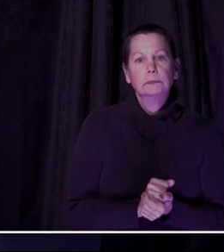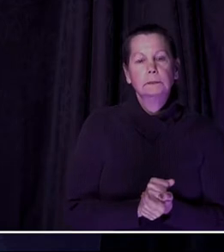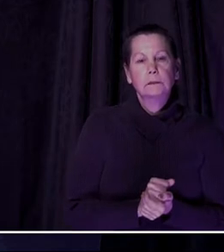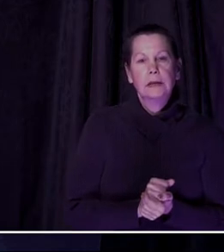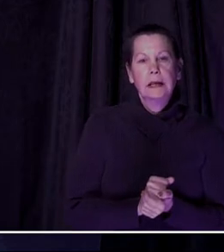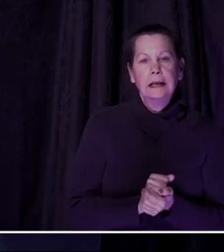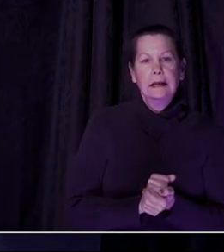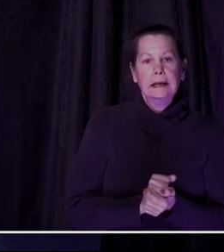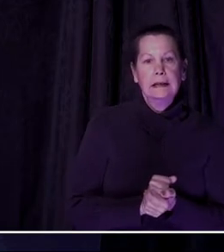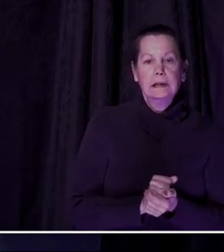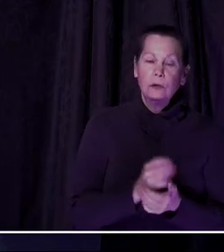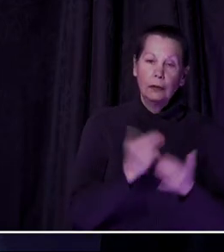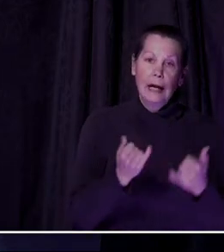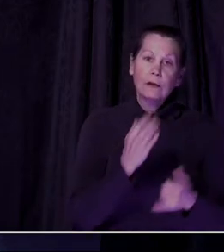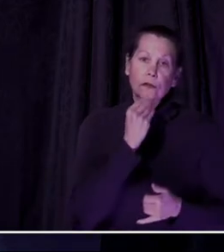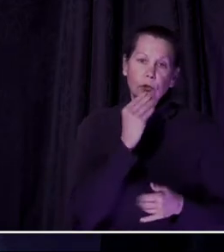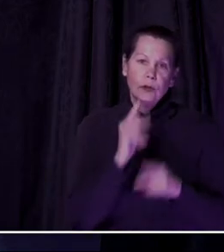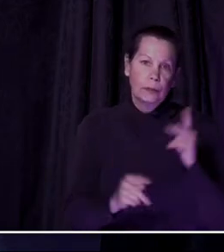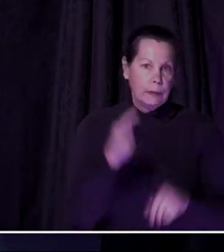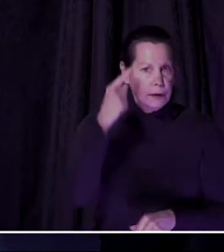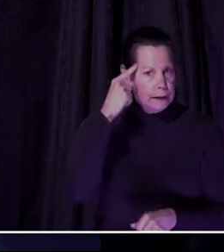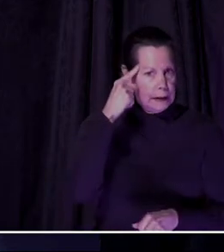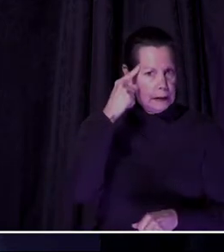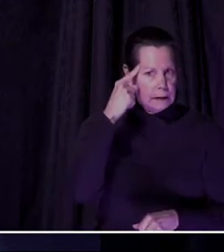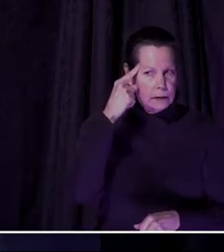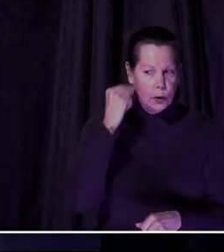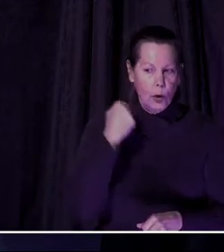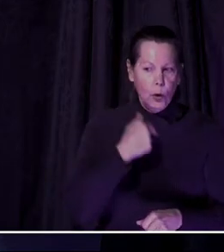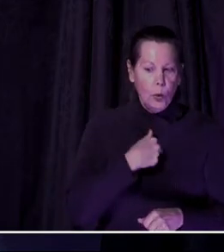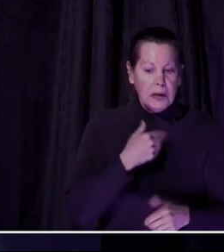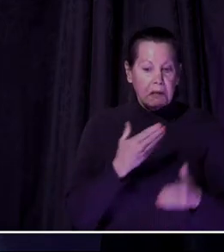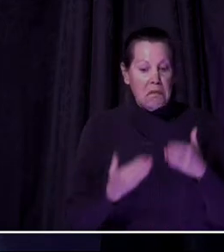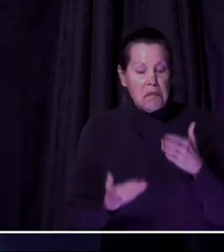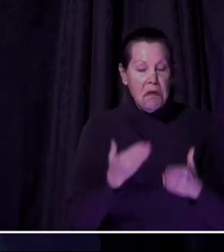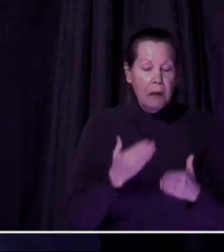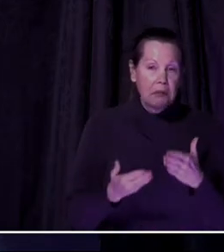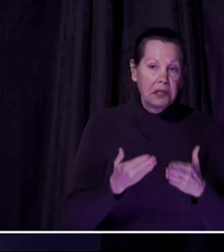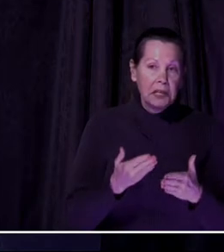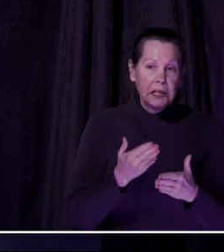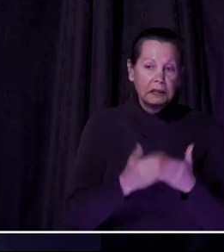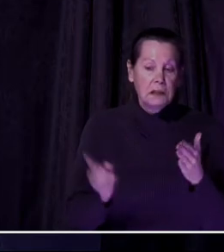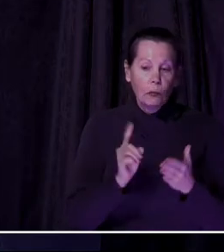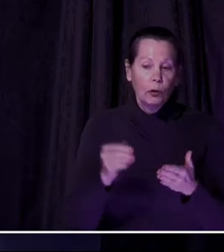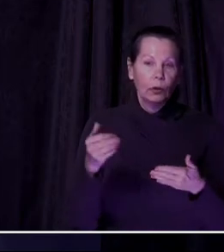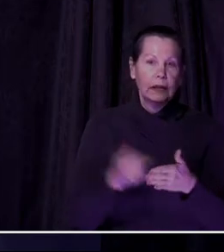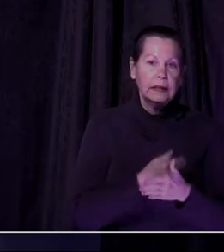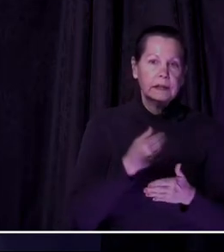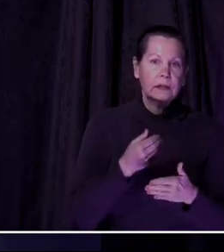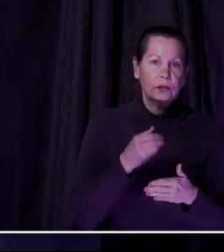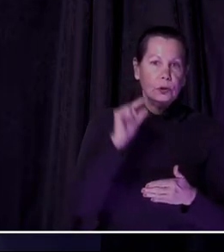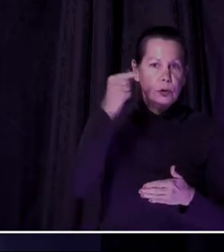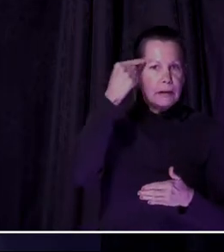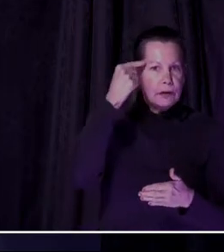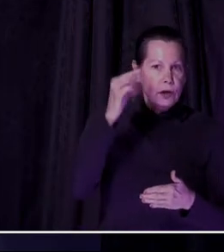And so the Jewish people are now thinking, so we can probably get somewhere with this new governor,